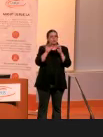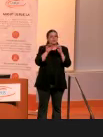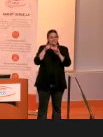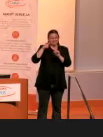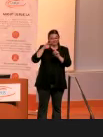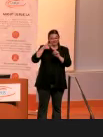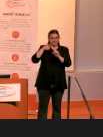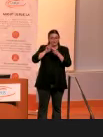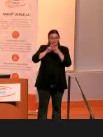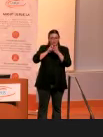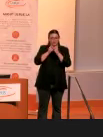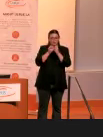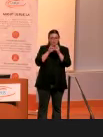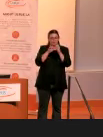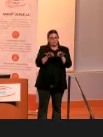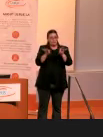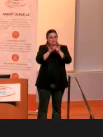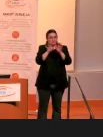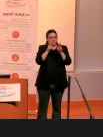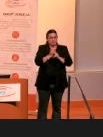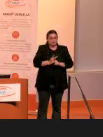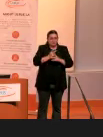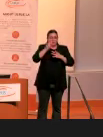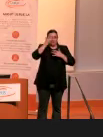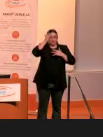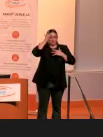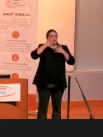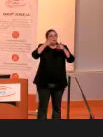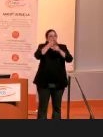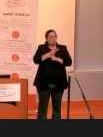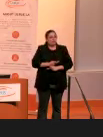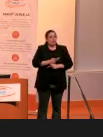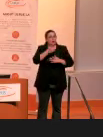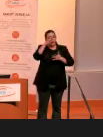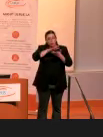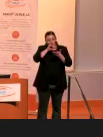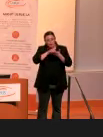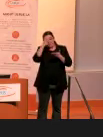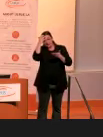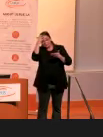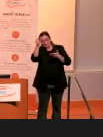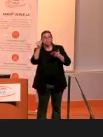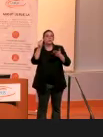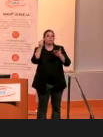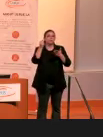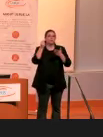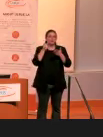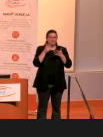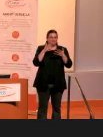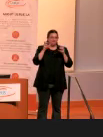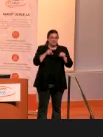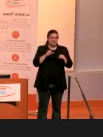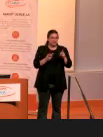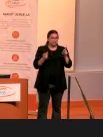signaling and is critical in learning and memory, and with prolonged stimulation can lead to increased calcium flux